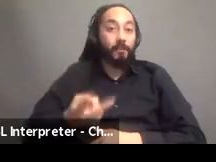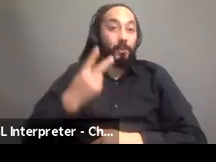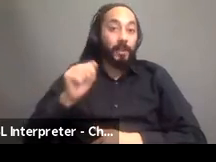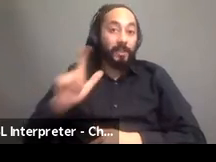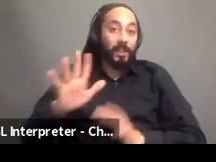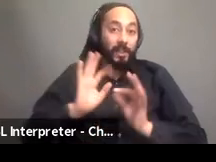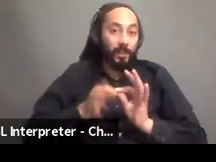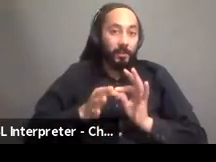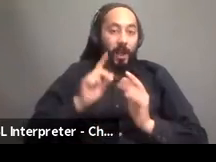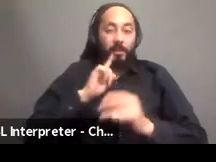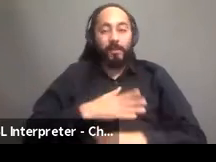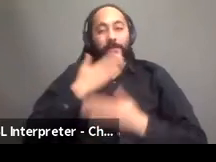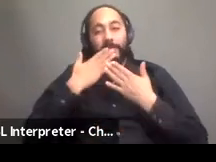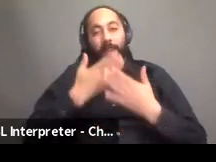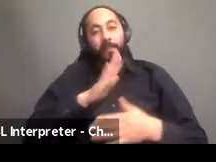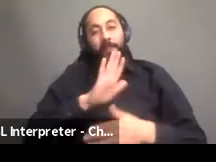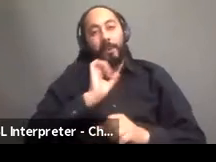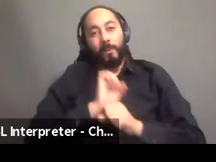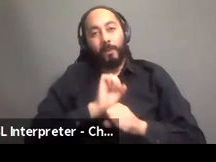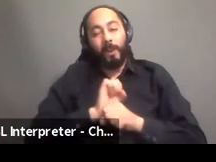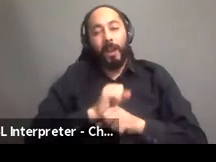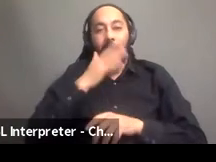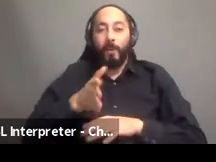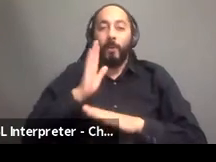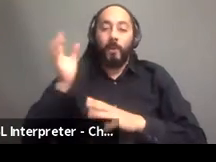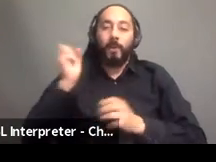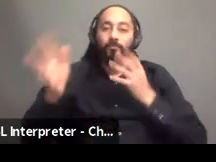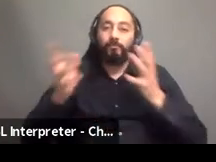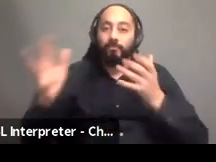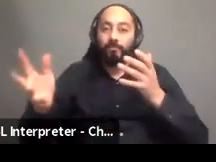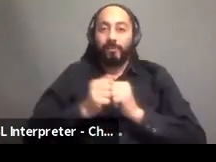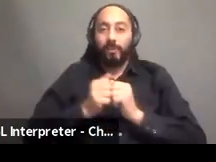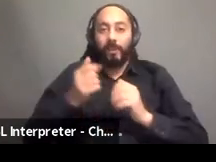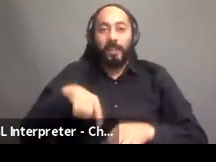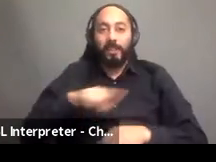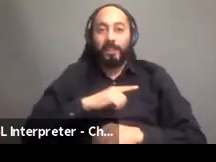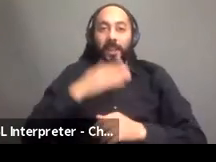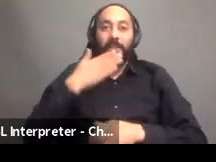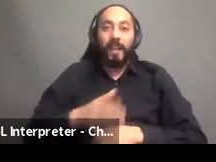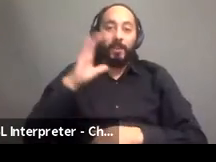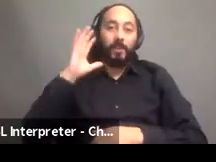for their work and that they're presenting with us tonight. So thank you so much, Chris and Jody.